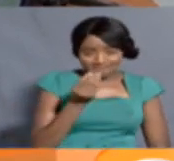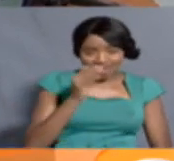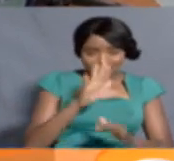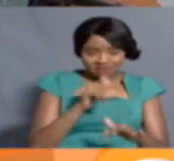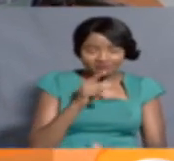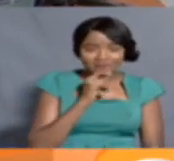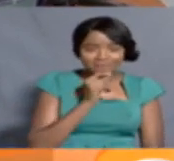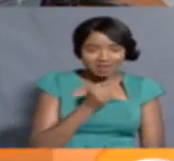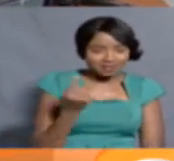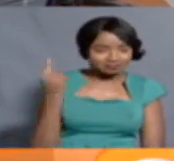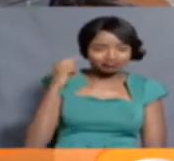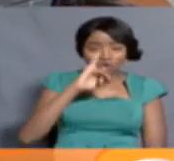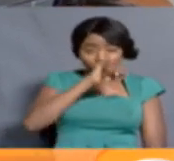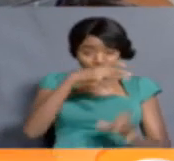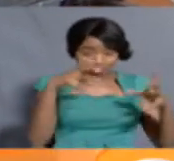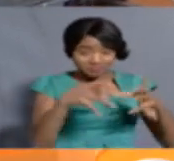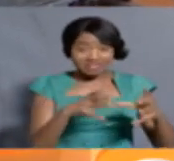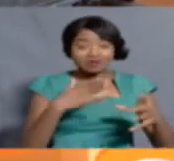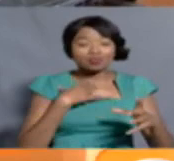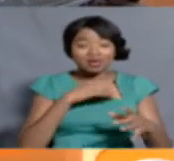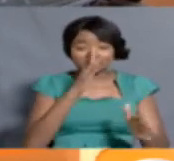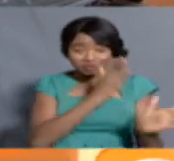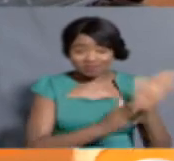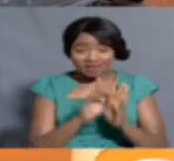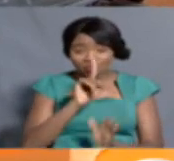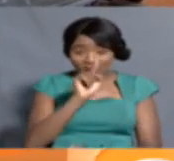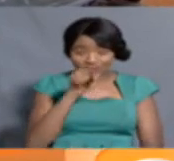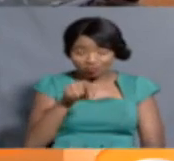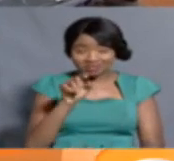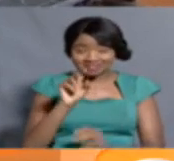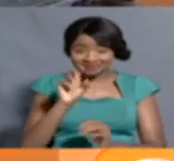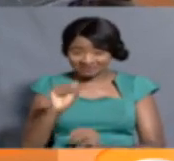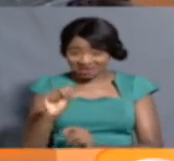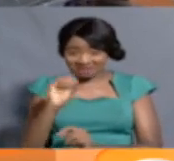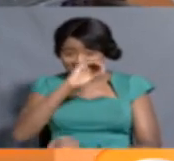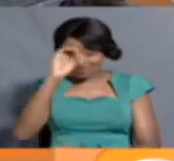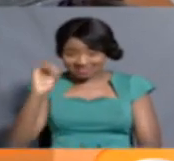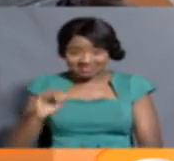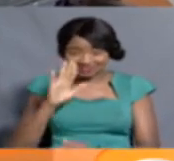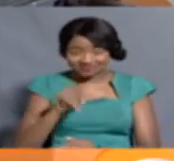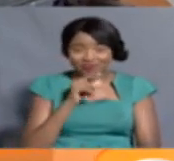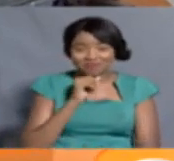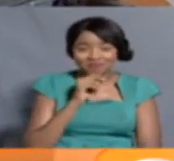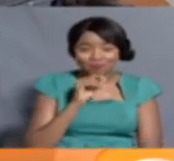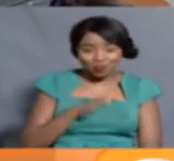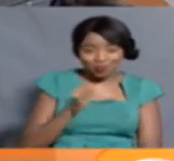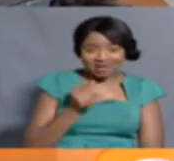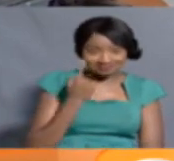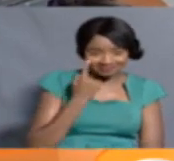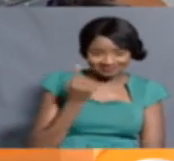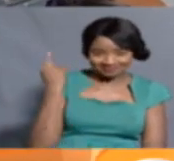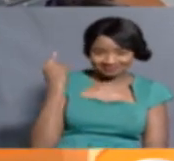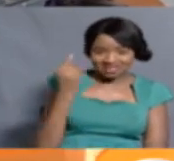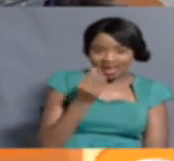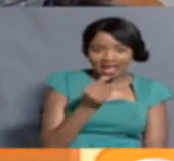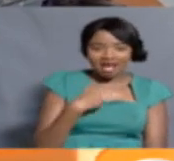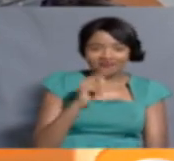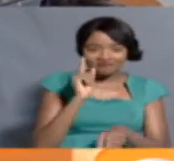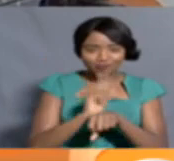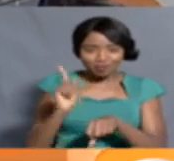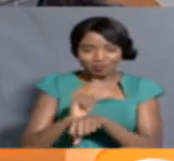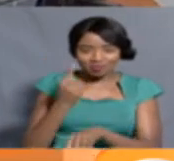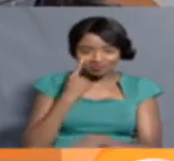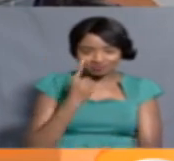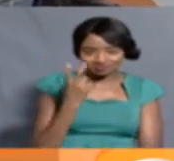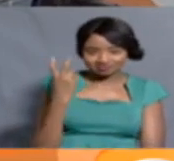ones. Jubilee government is planning to get 1.5% from it. And talking about 1.5% and the politics